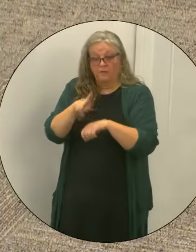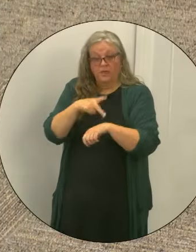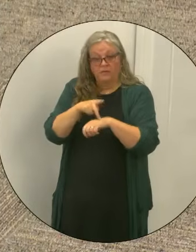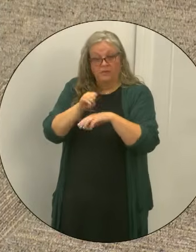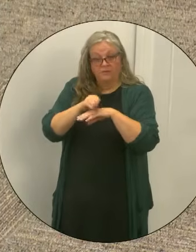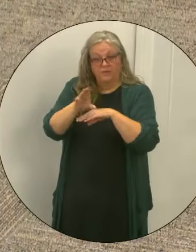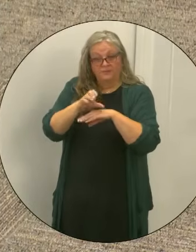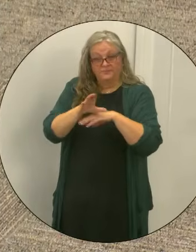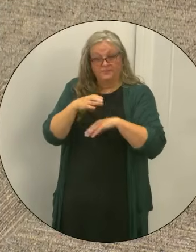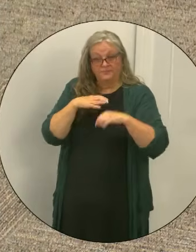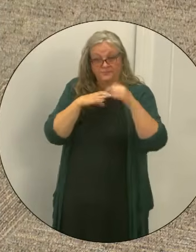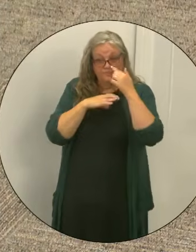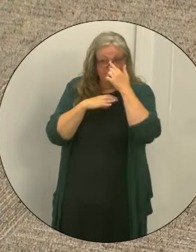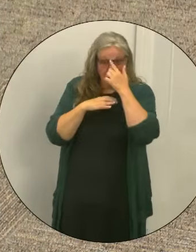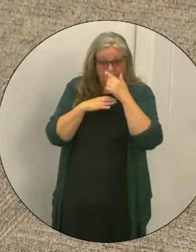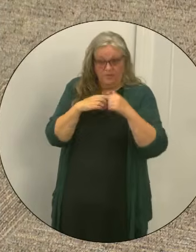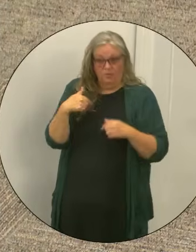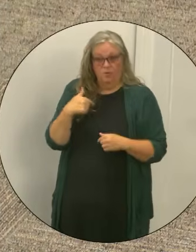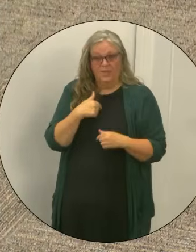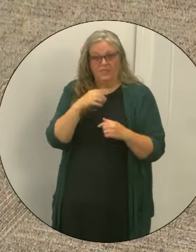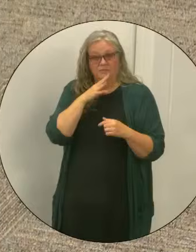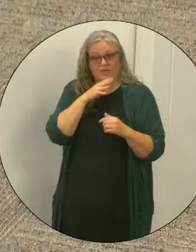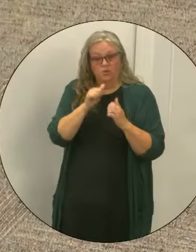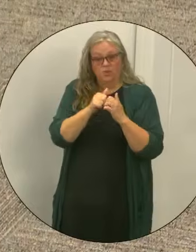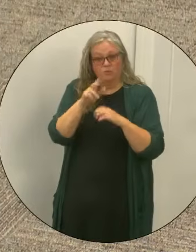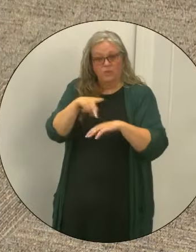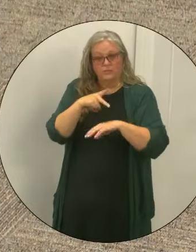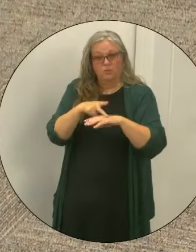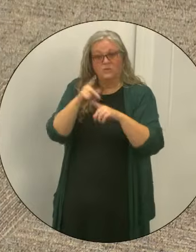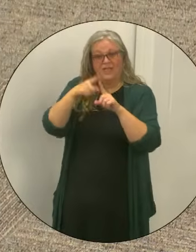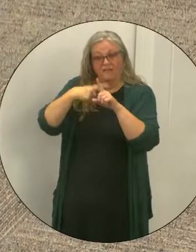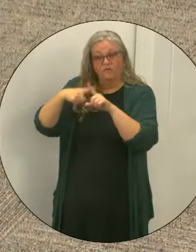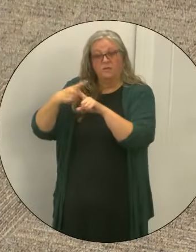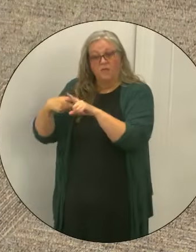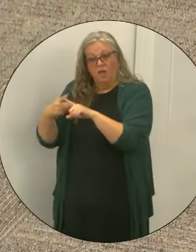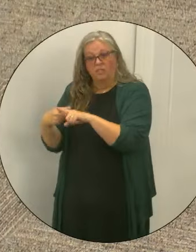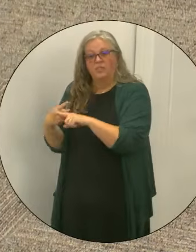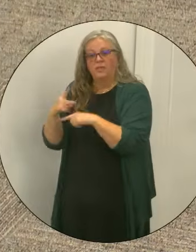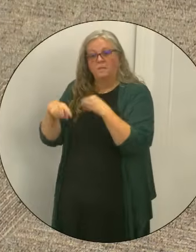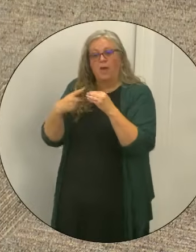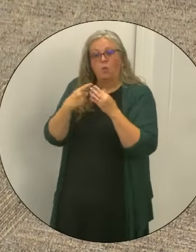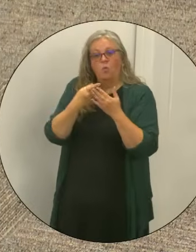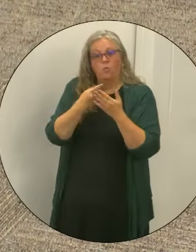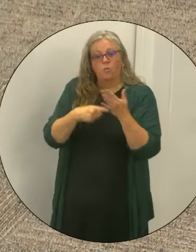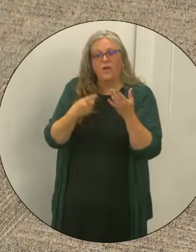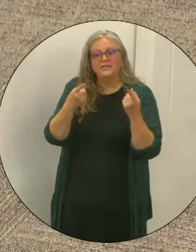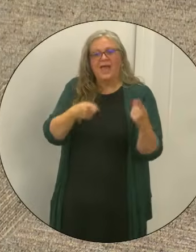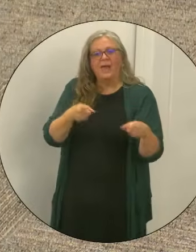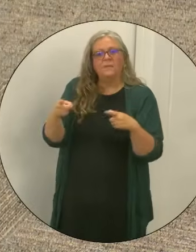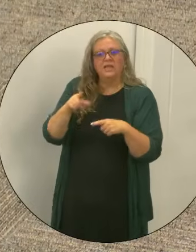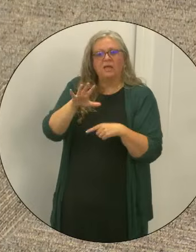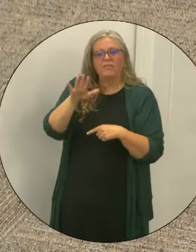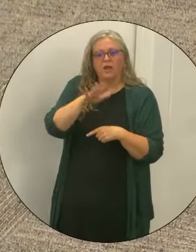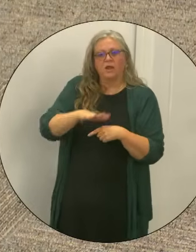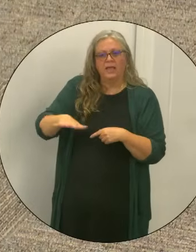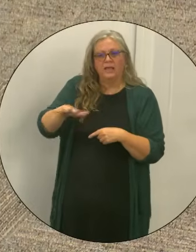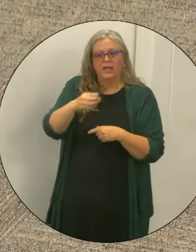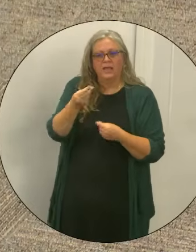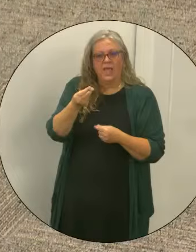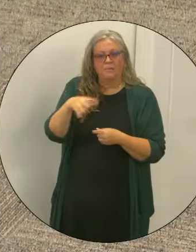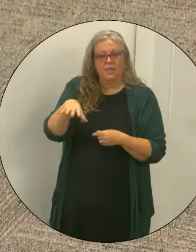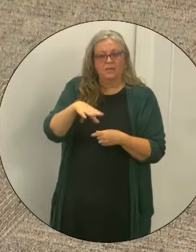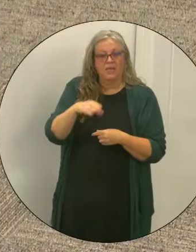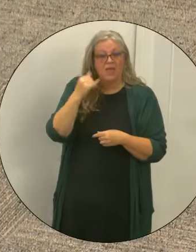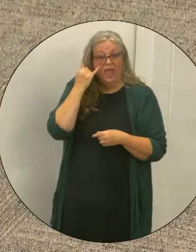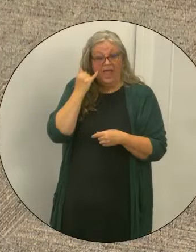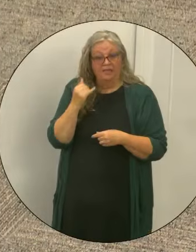councils for Education Services Division where we speak to principals monthly regarding things occurring on their campuses. And so just anecdotally, especially at the